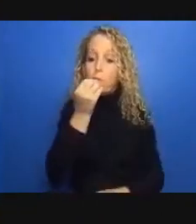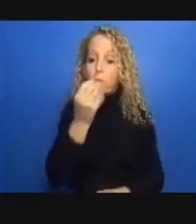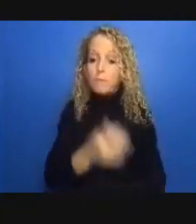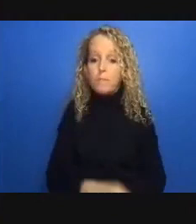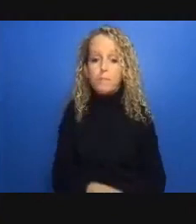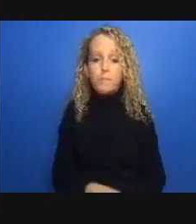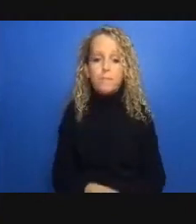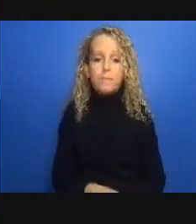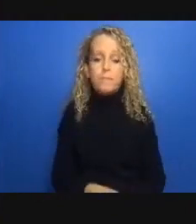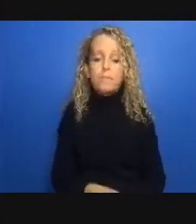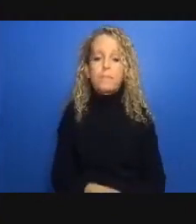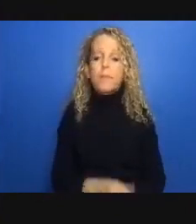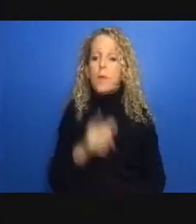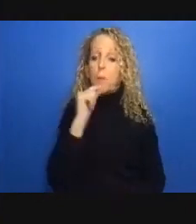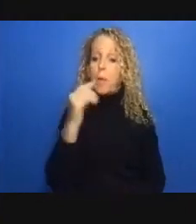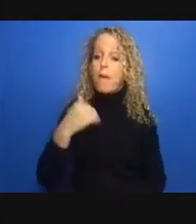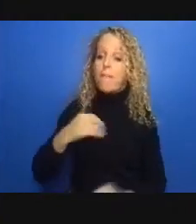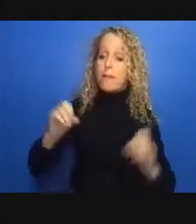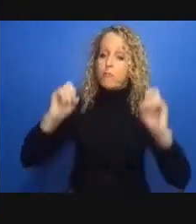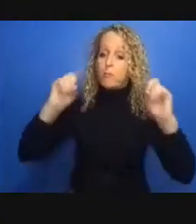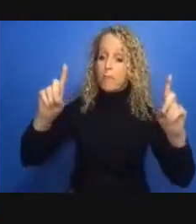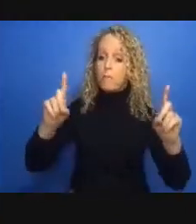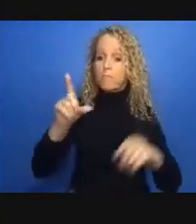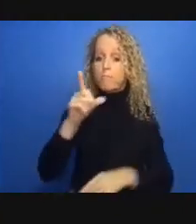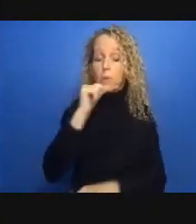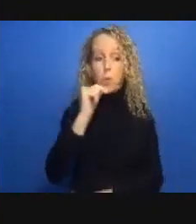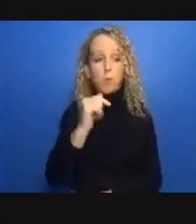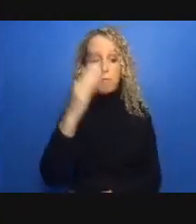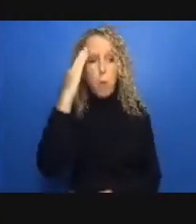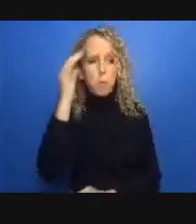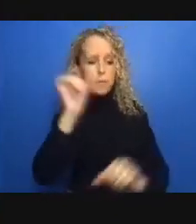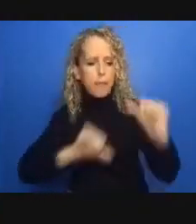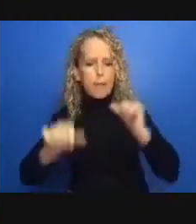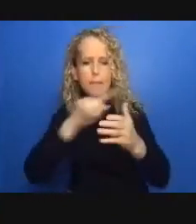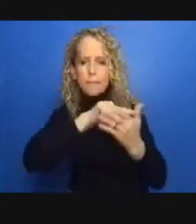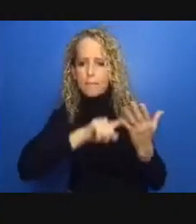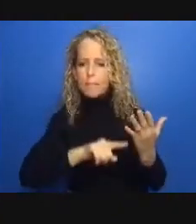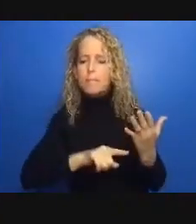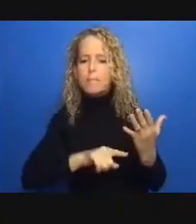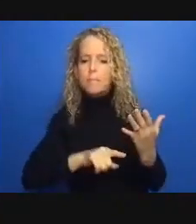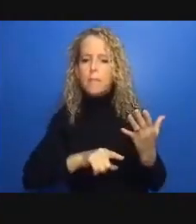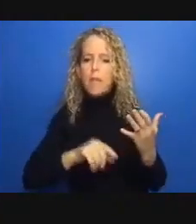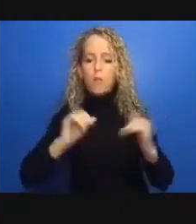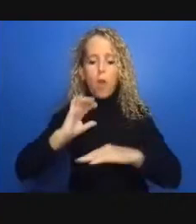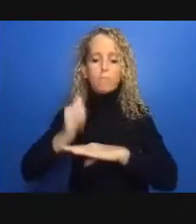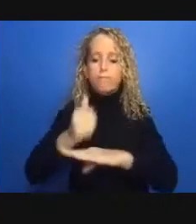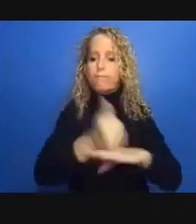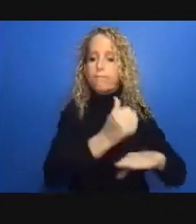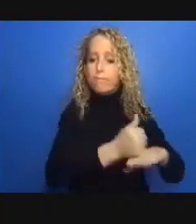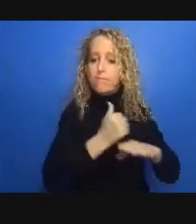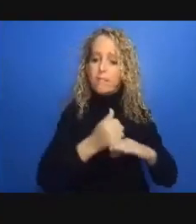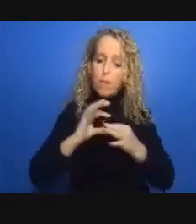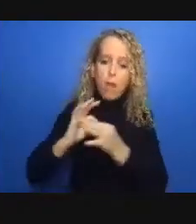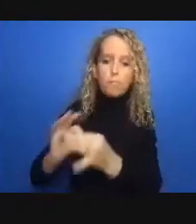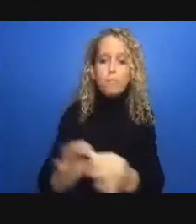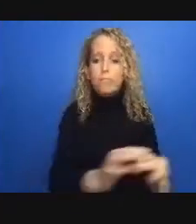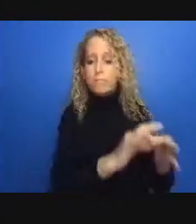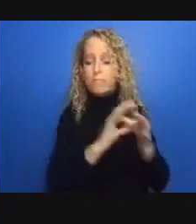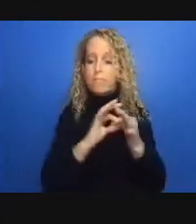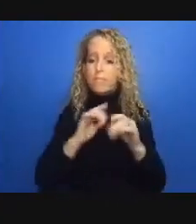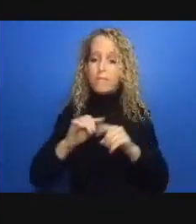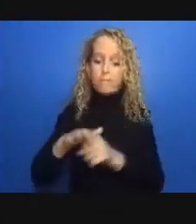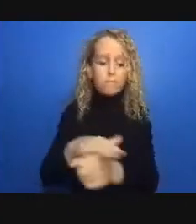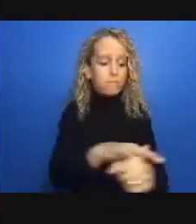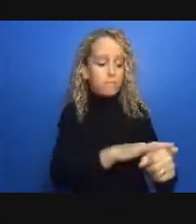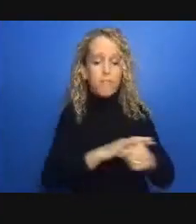with access to education and to the best scientific evidence could develop multi-sector regional collaboration, for example, for value